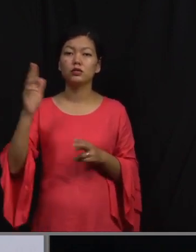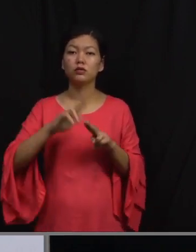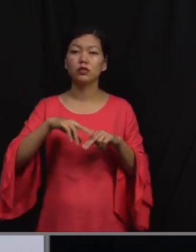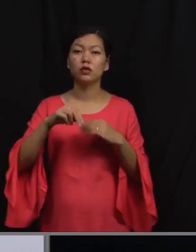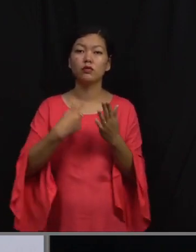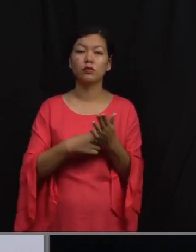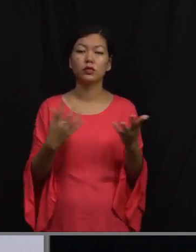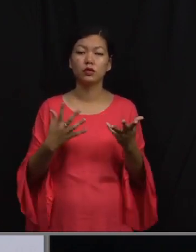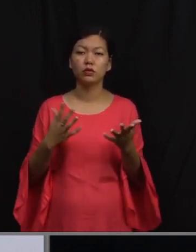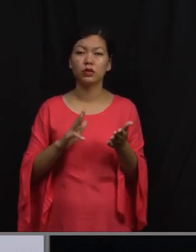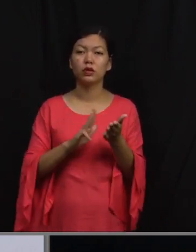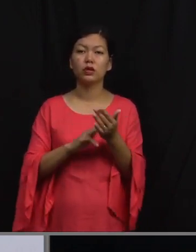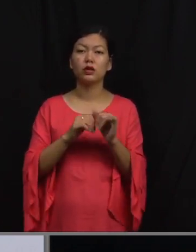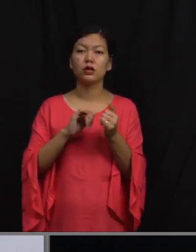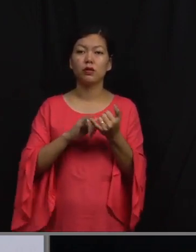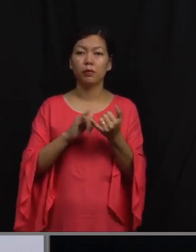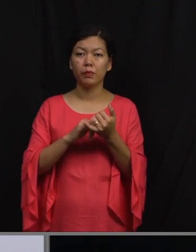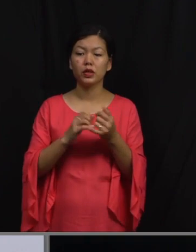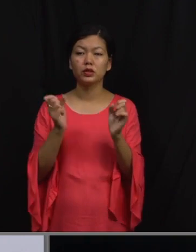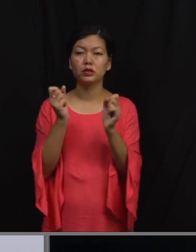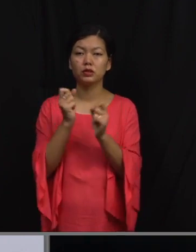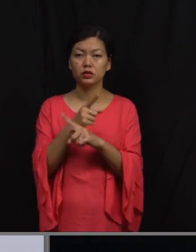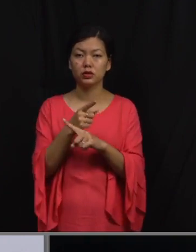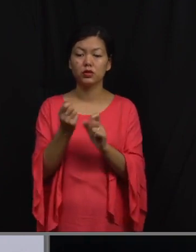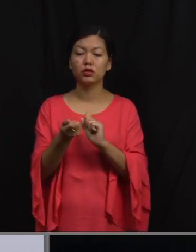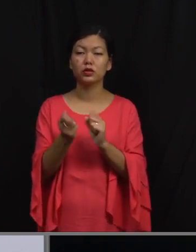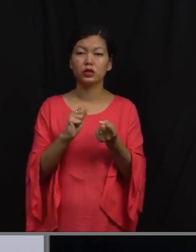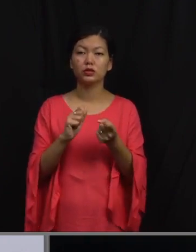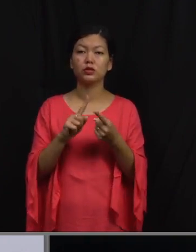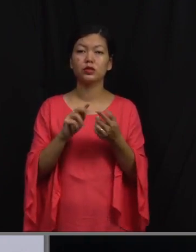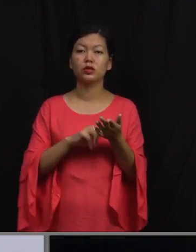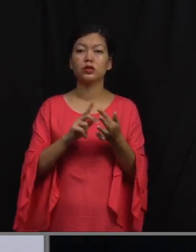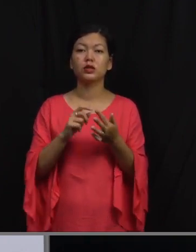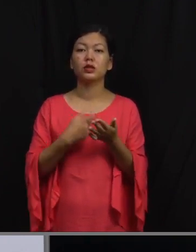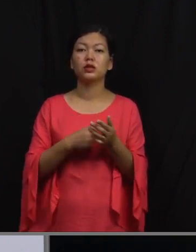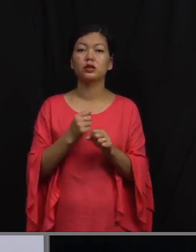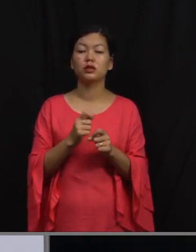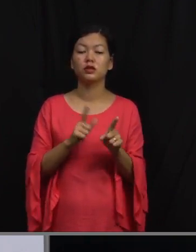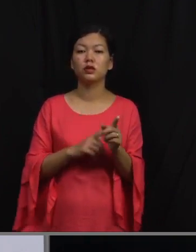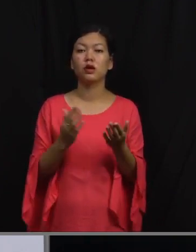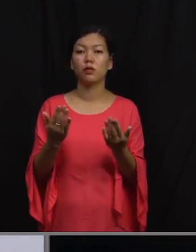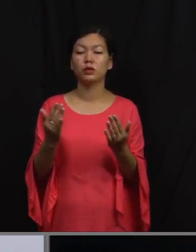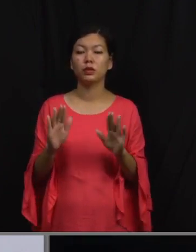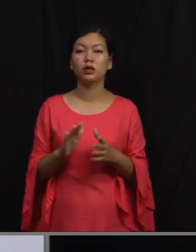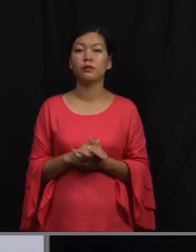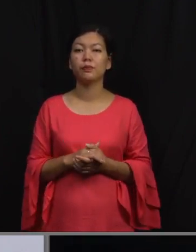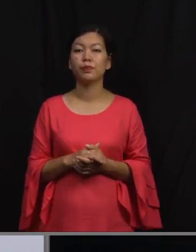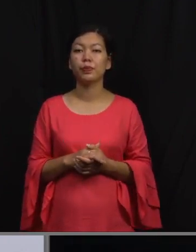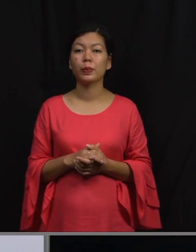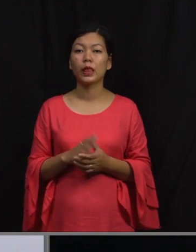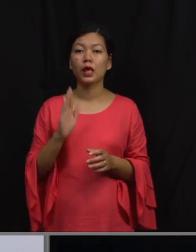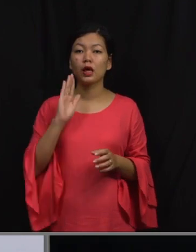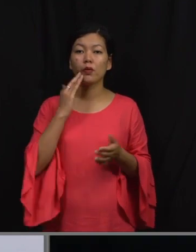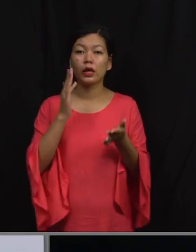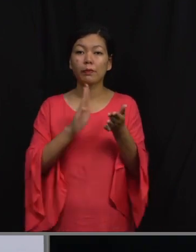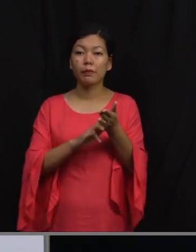mass into energy, right? Mass into what? Energy. Once we knew that we can convert mass into